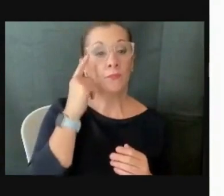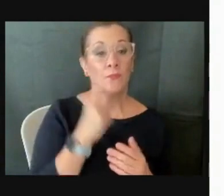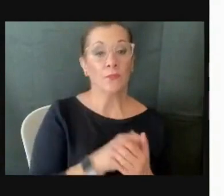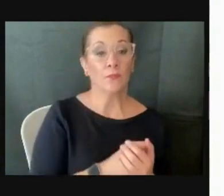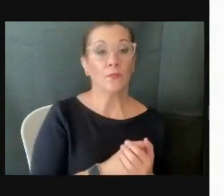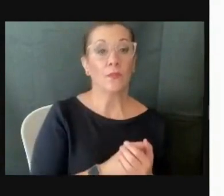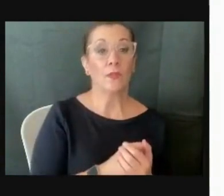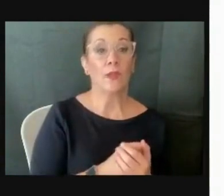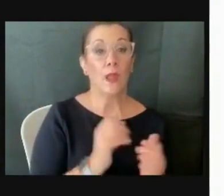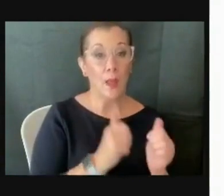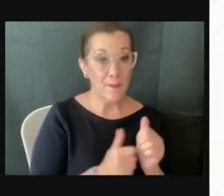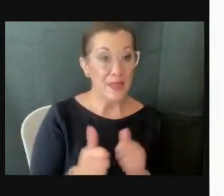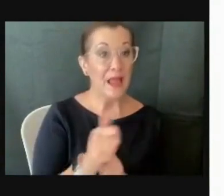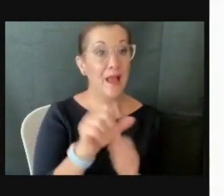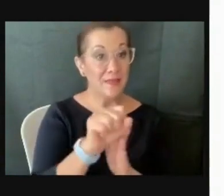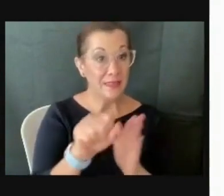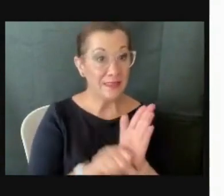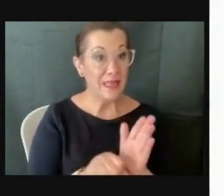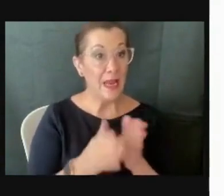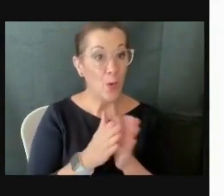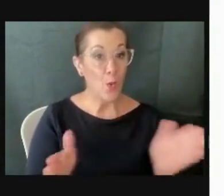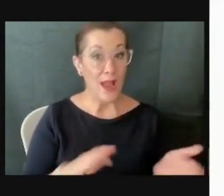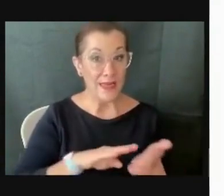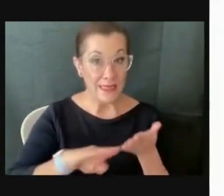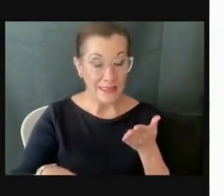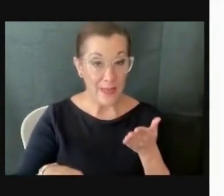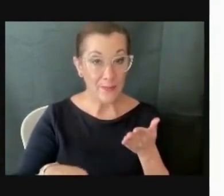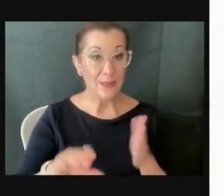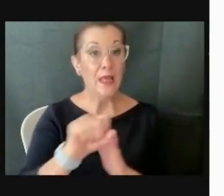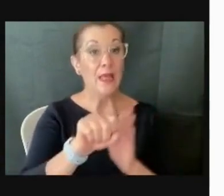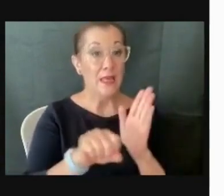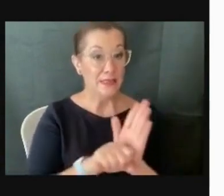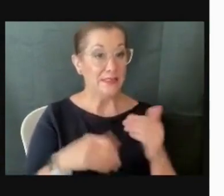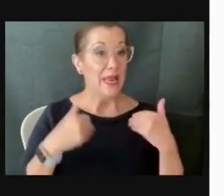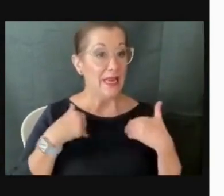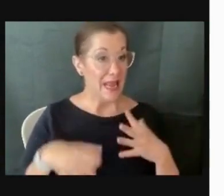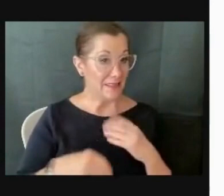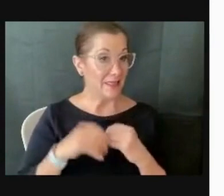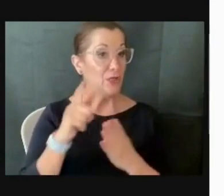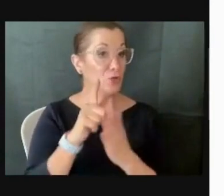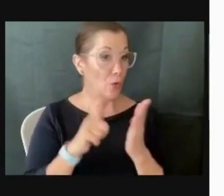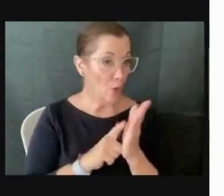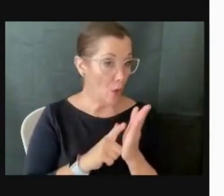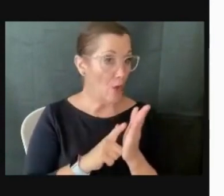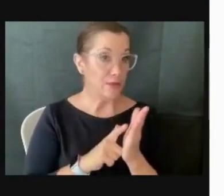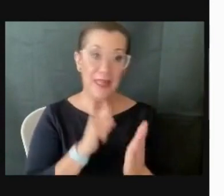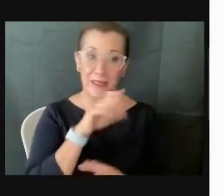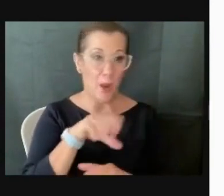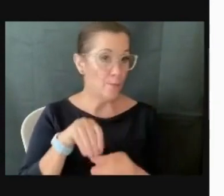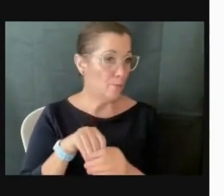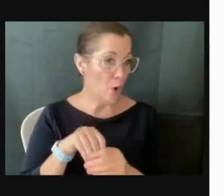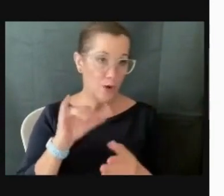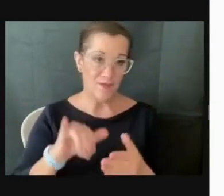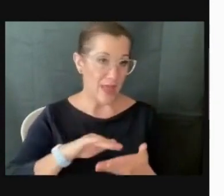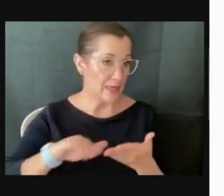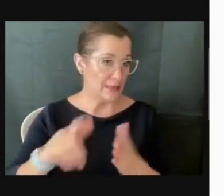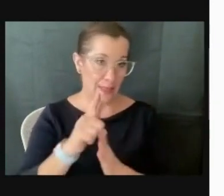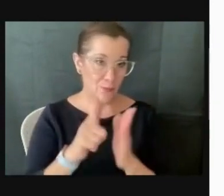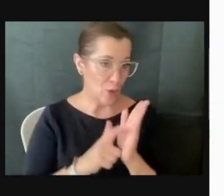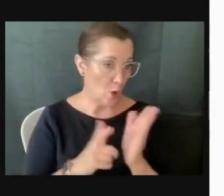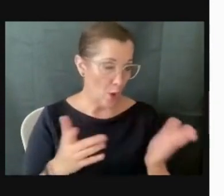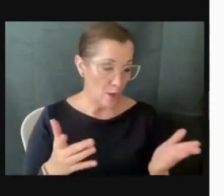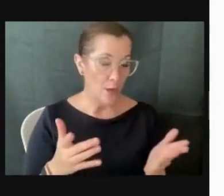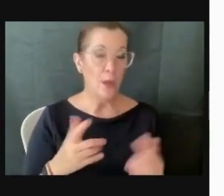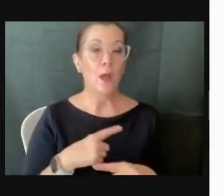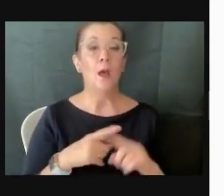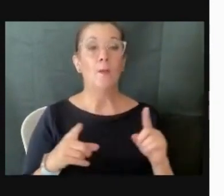Now, beyond the statewide exemption ADU, the state does have some additional laws that aren't part of that statewide exemption model, but